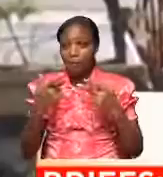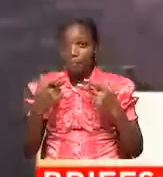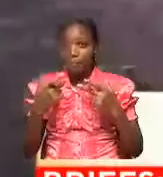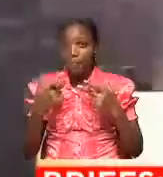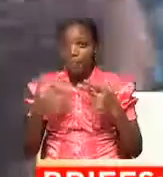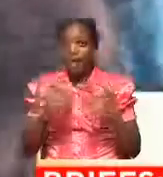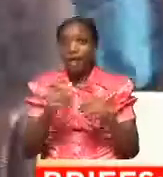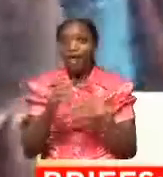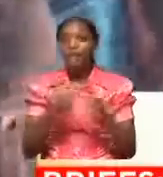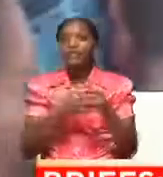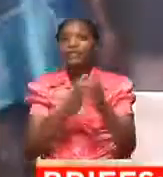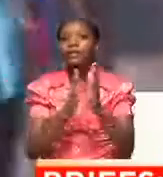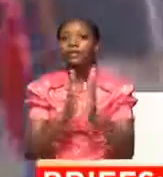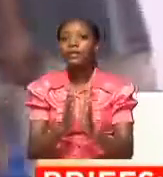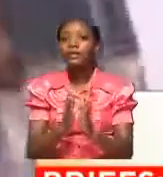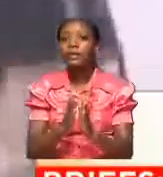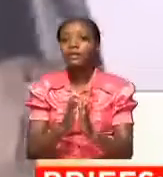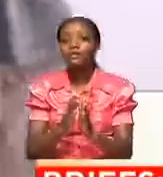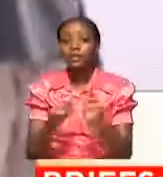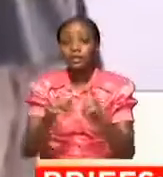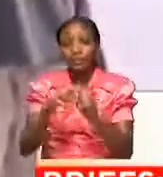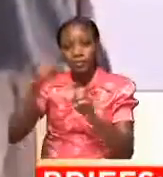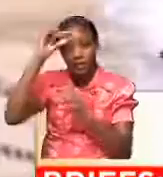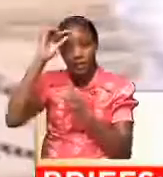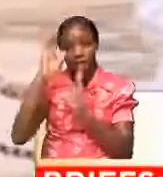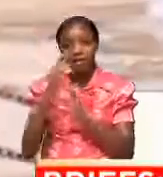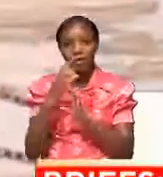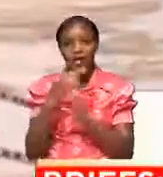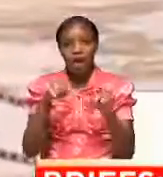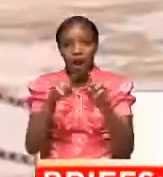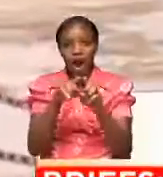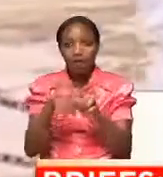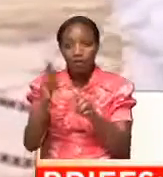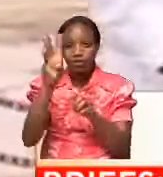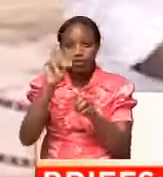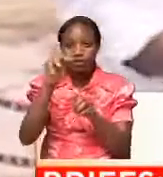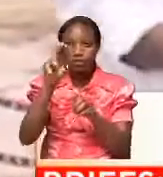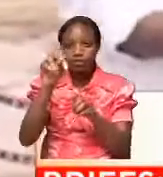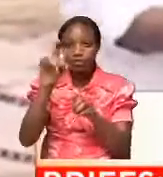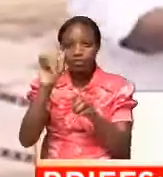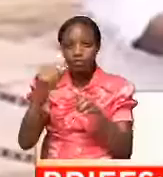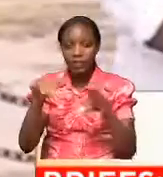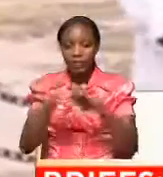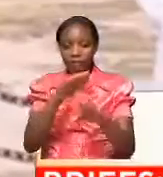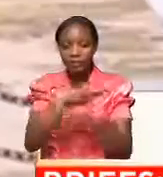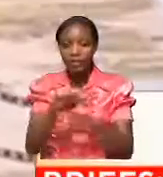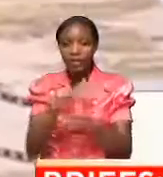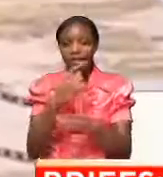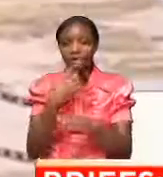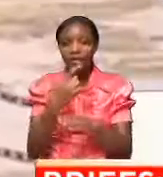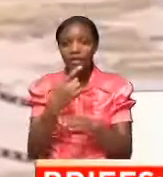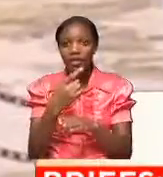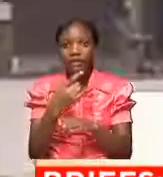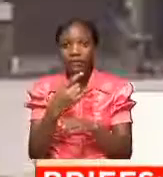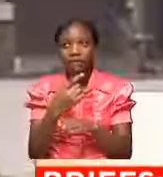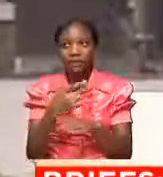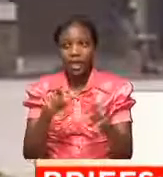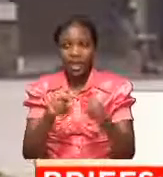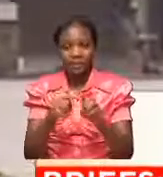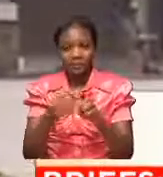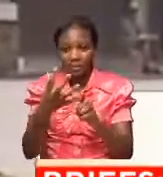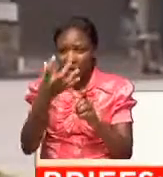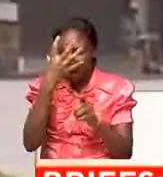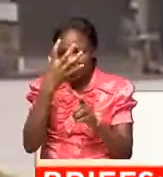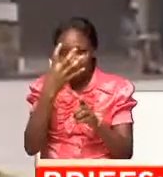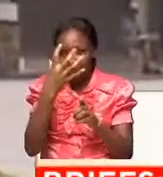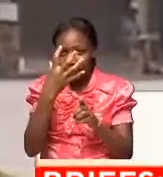leaders, including Mombasa Governor Ali Hassan Joho and Mvita MP Abdulswamad Nasir. The visibly angry leaders say the